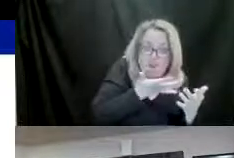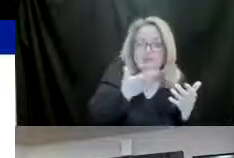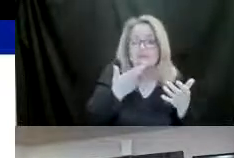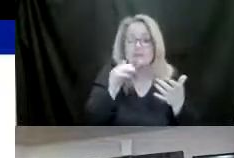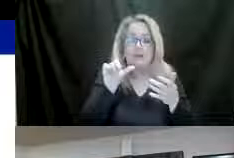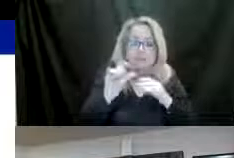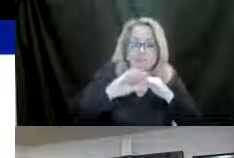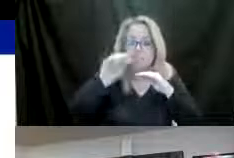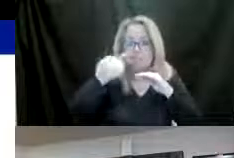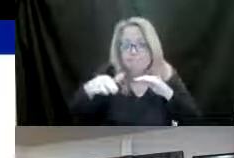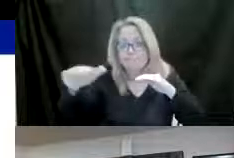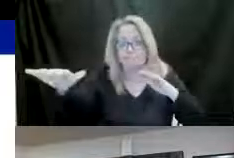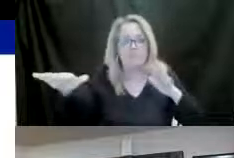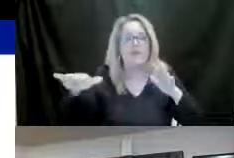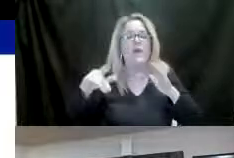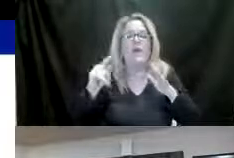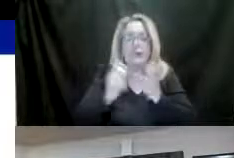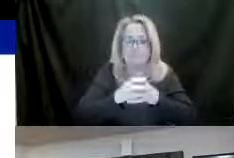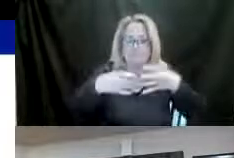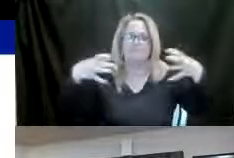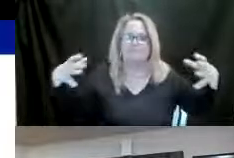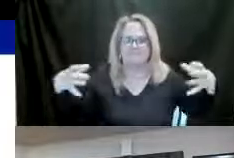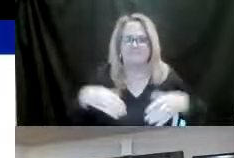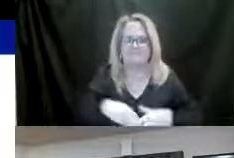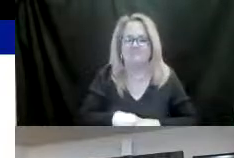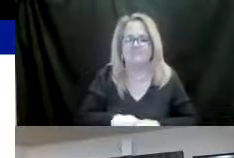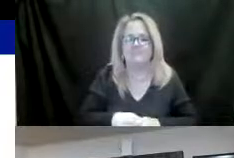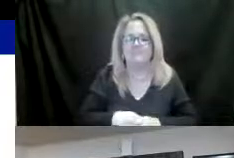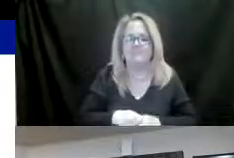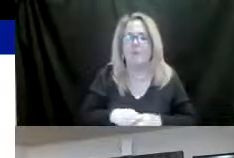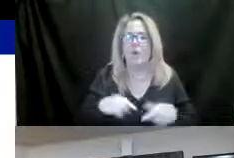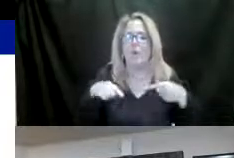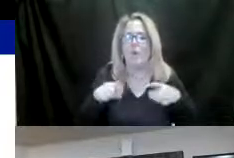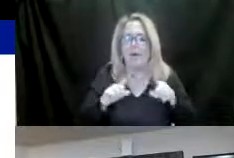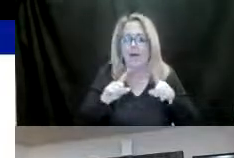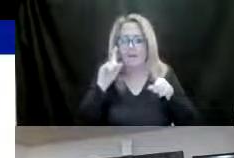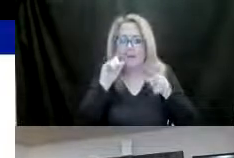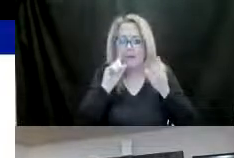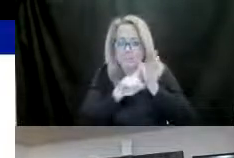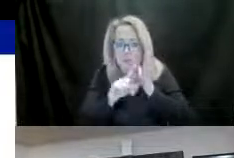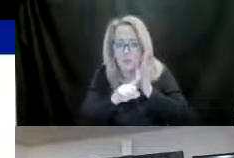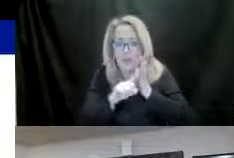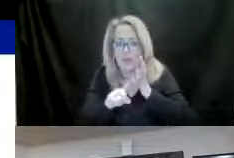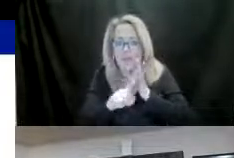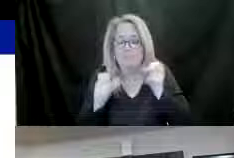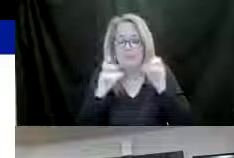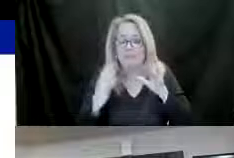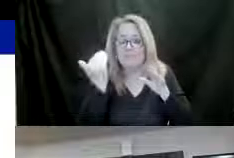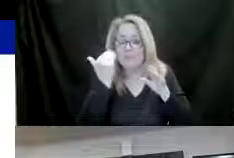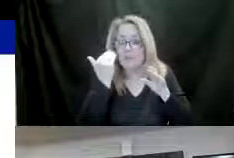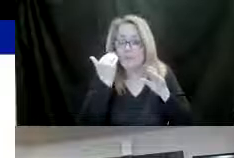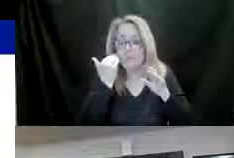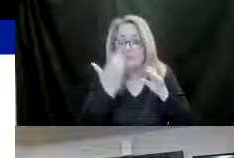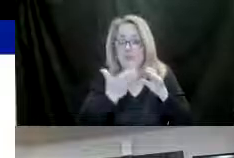and then expanding from there. And in the course of exploring a lot of these familiar surroundings,